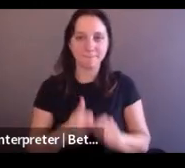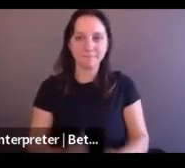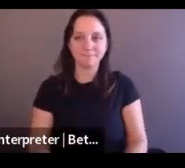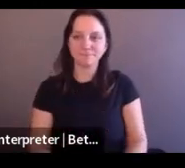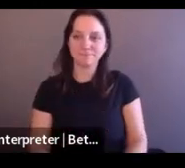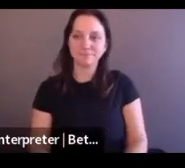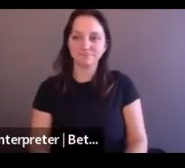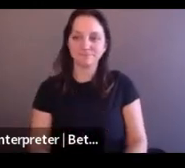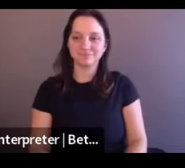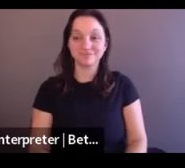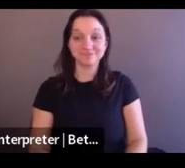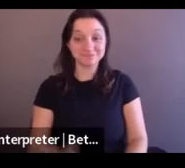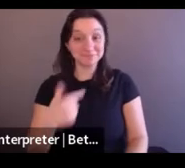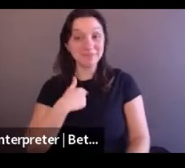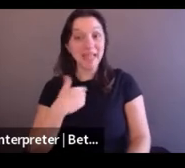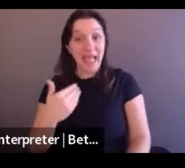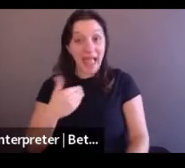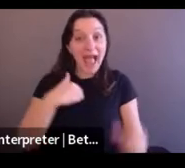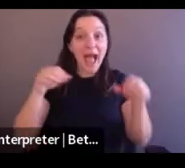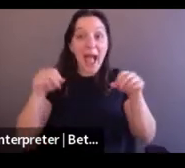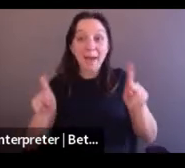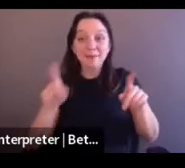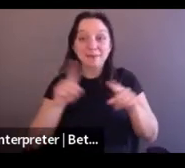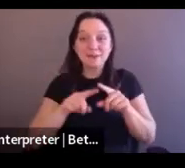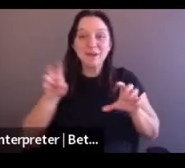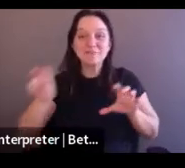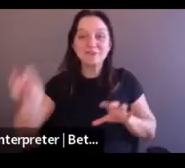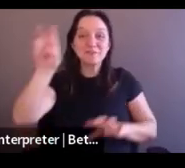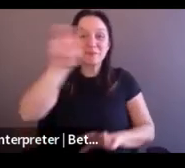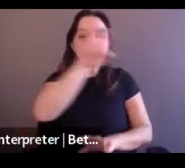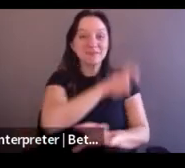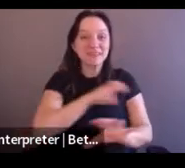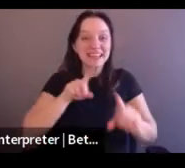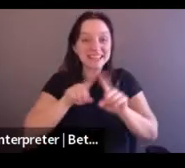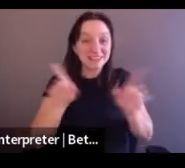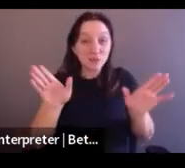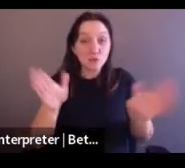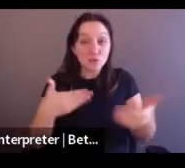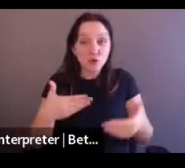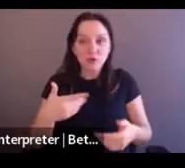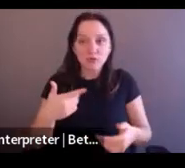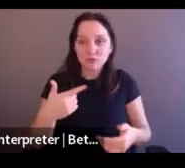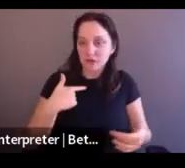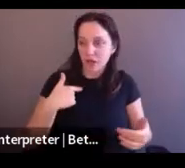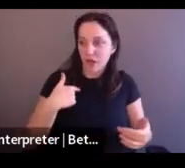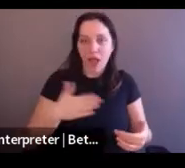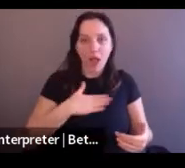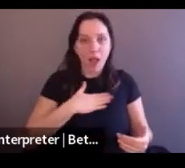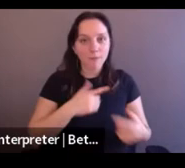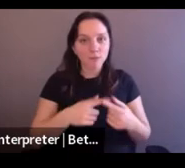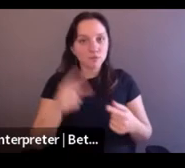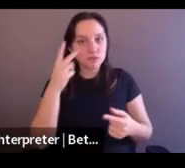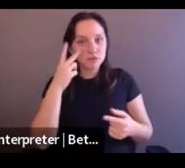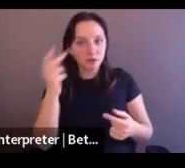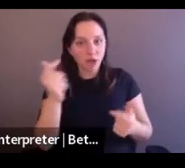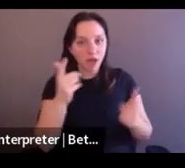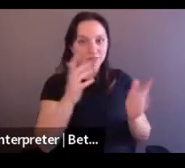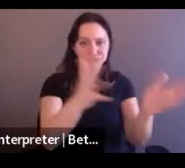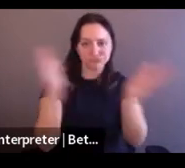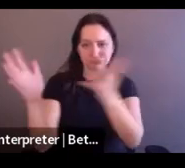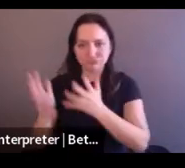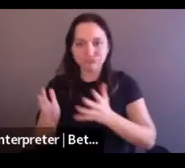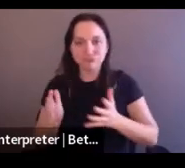I had the chance to jump in a couple of different rooms and seemed like people were actively chatting. And I was in